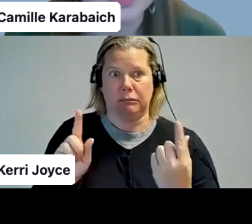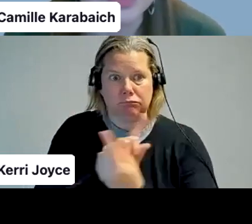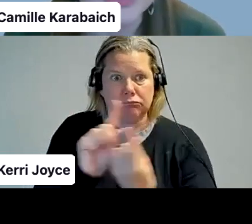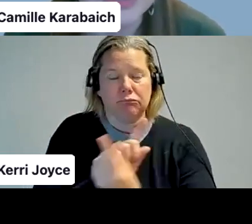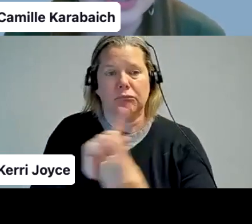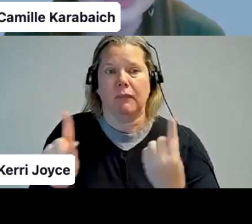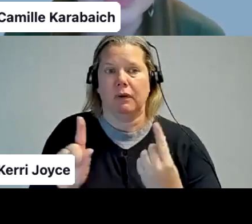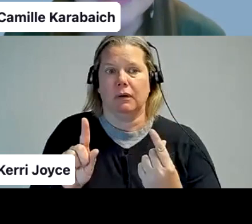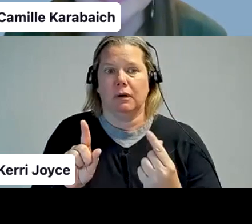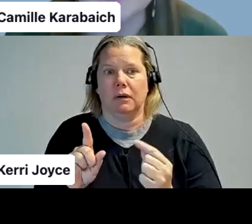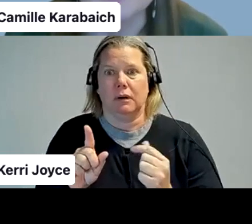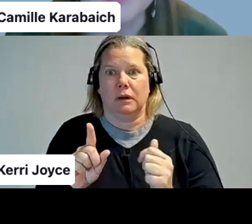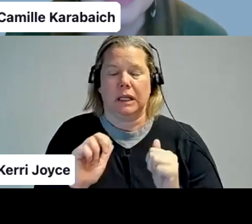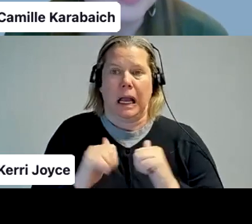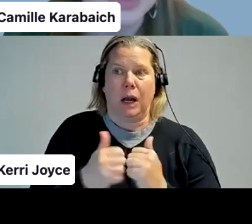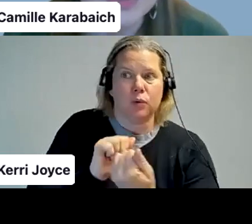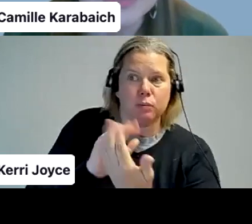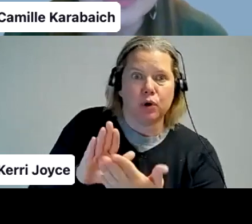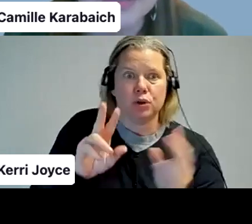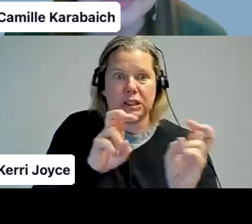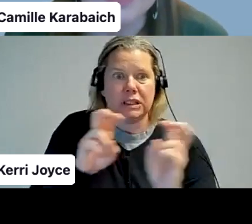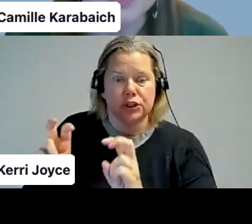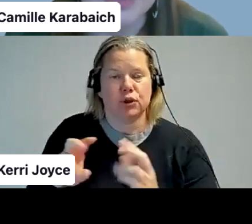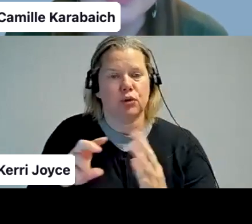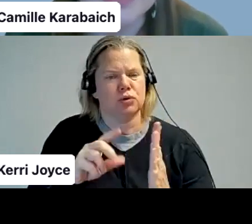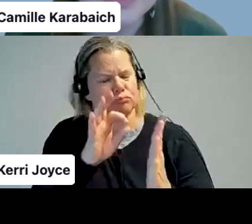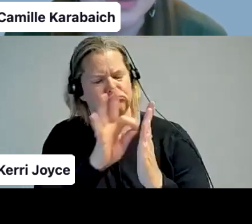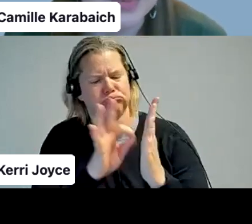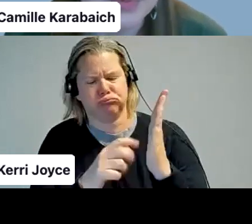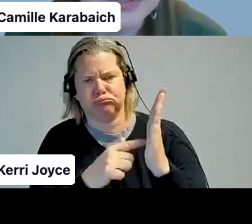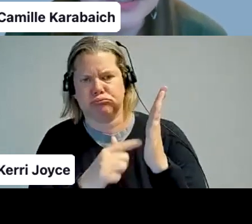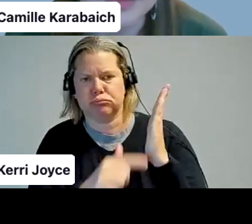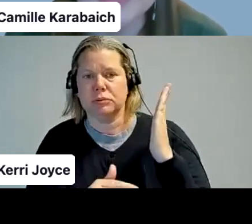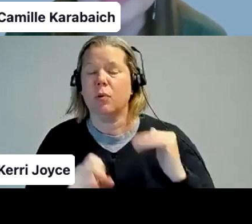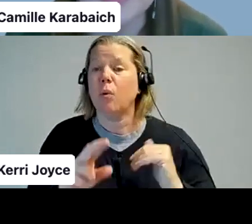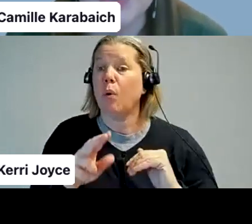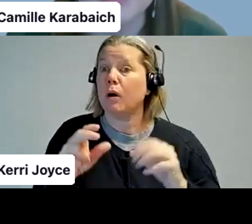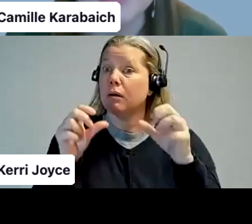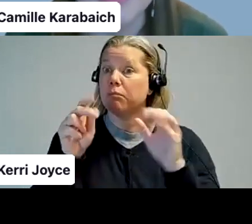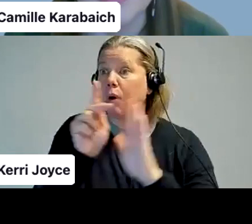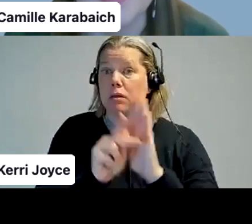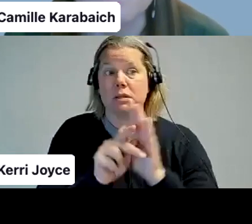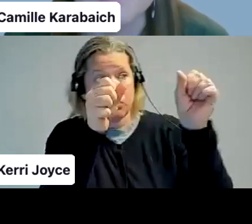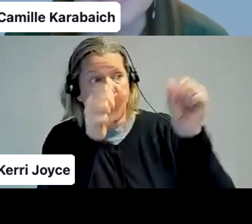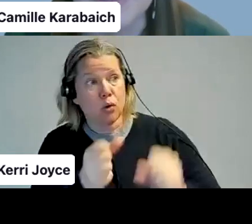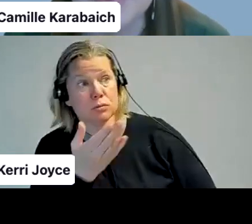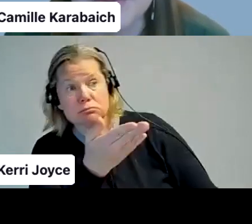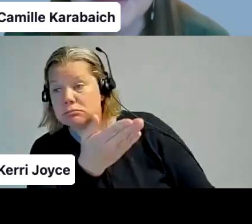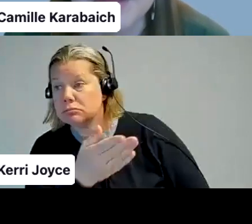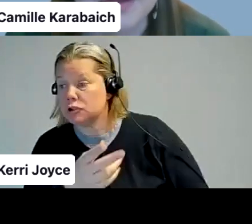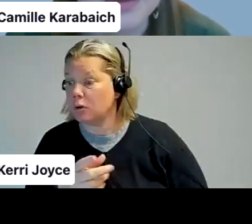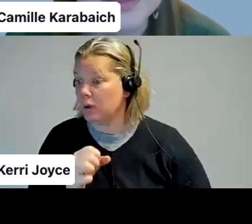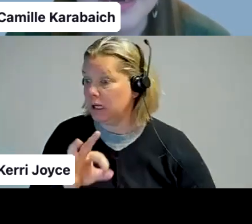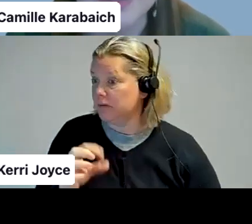comfortable approaching the issue. And or you can decide to have a policy that's kind of posted in your business somewhere, maybe